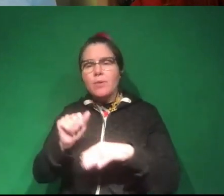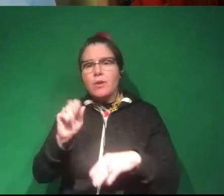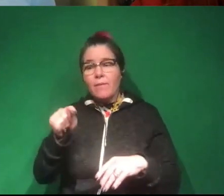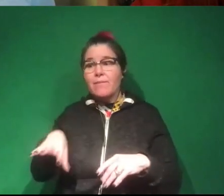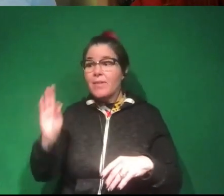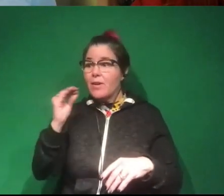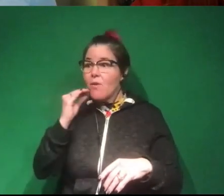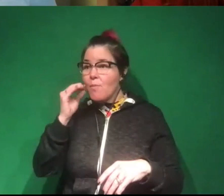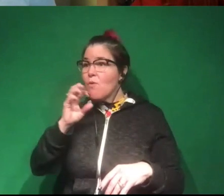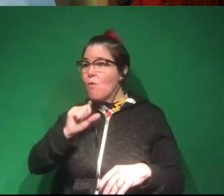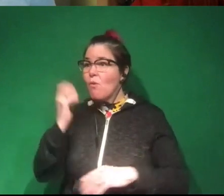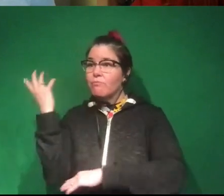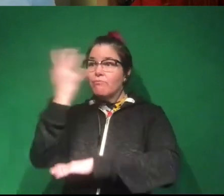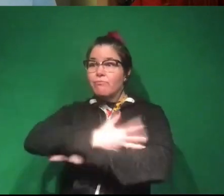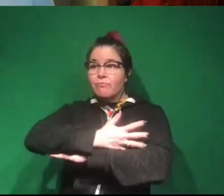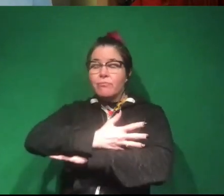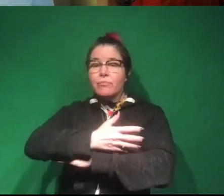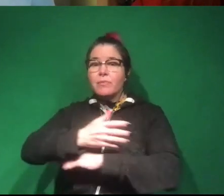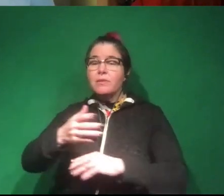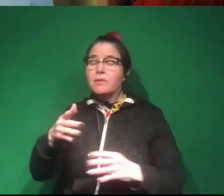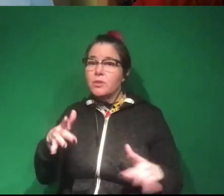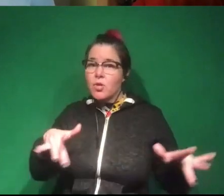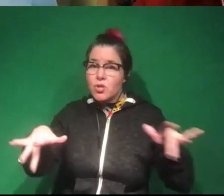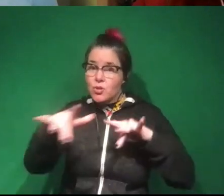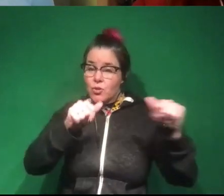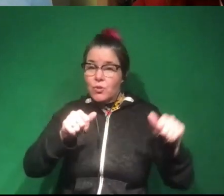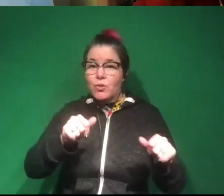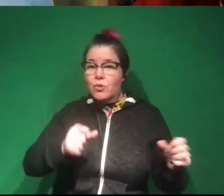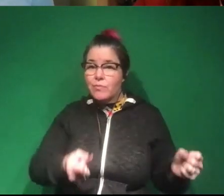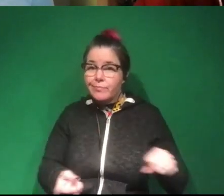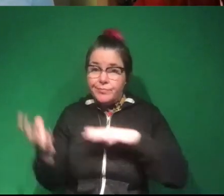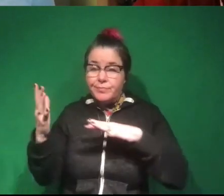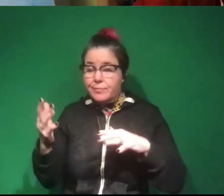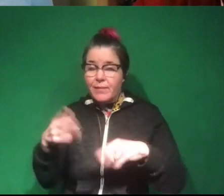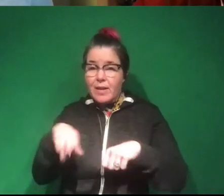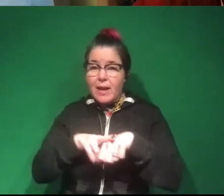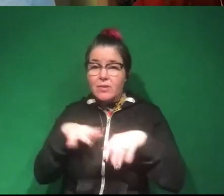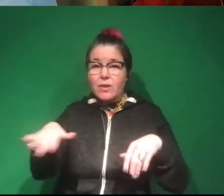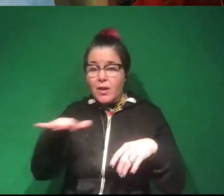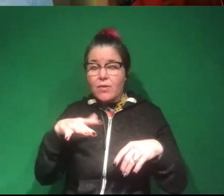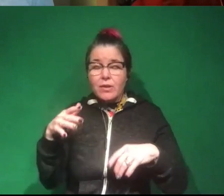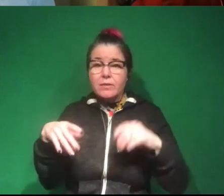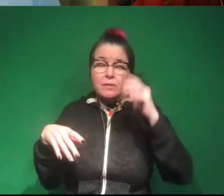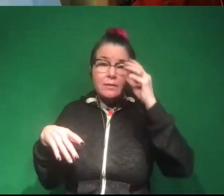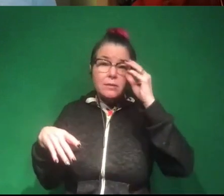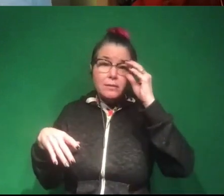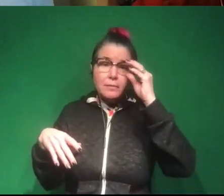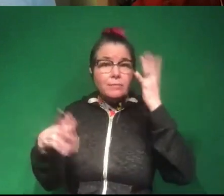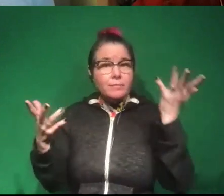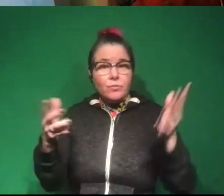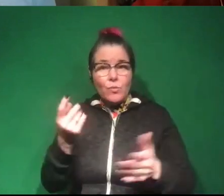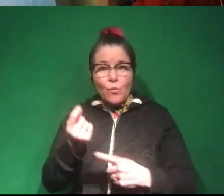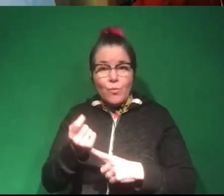an old tree that fell down. If we clear these out of our natural areas because they're downed, then we're